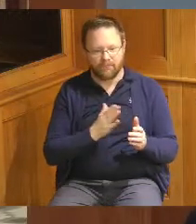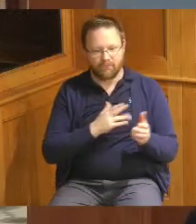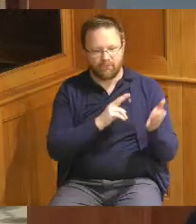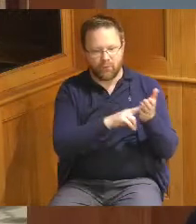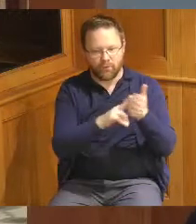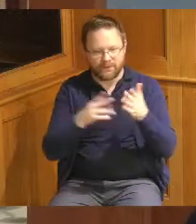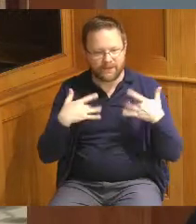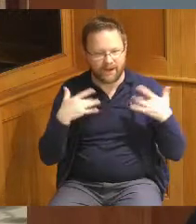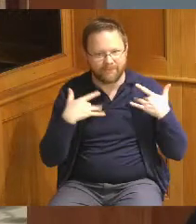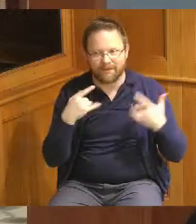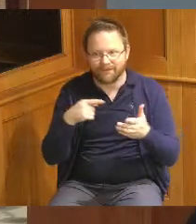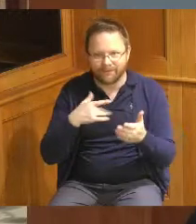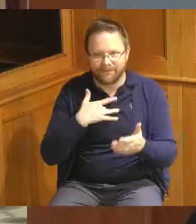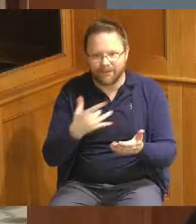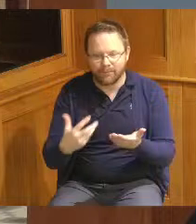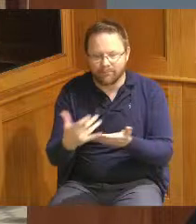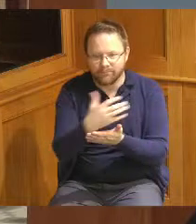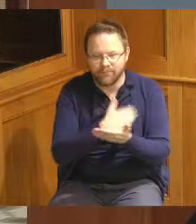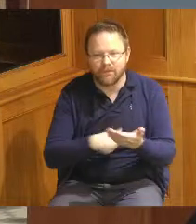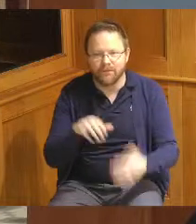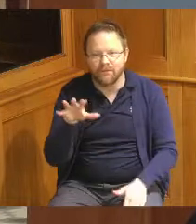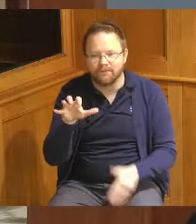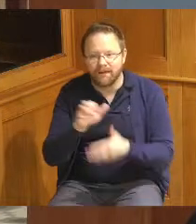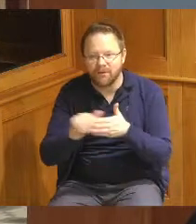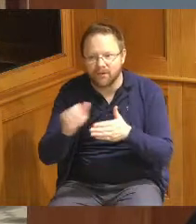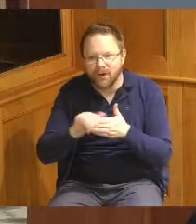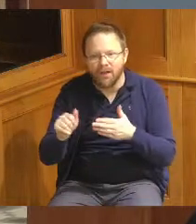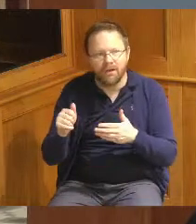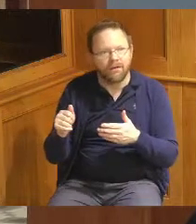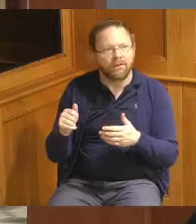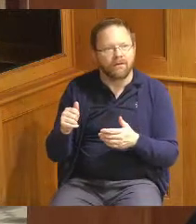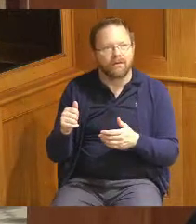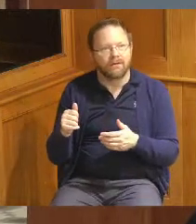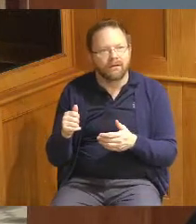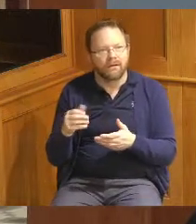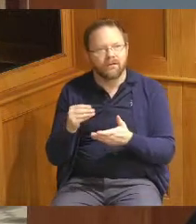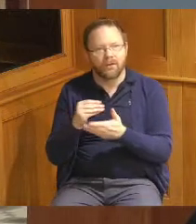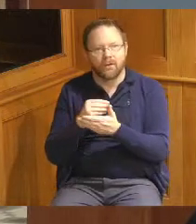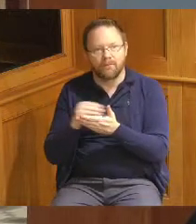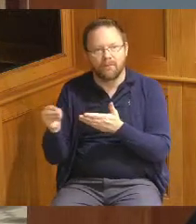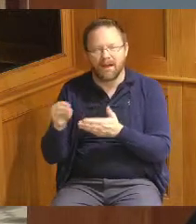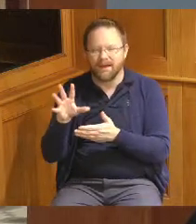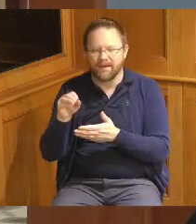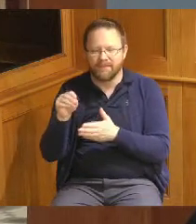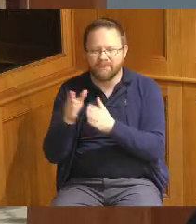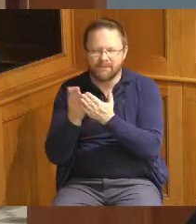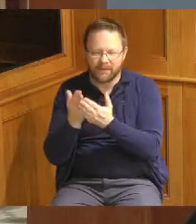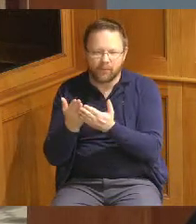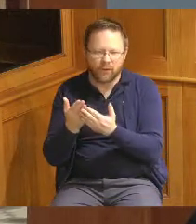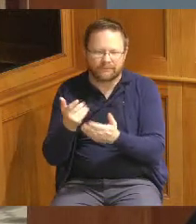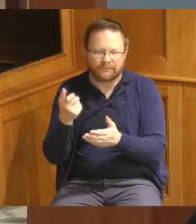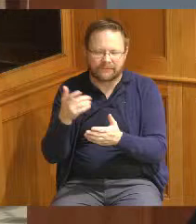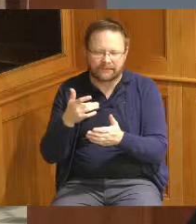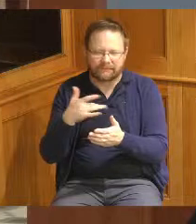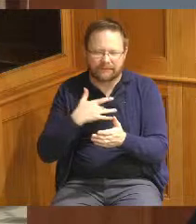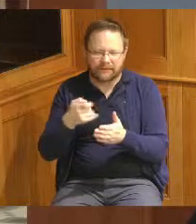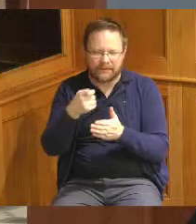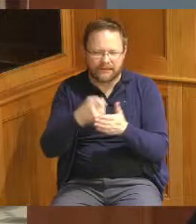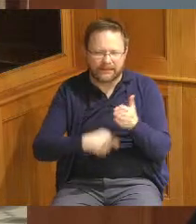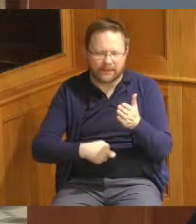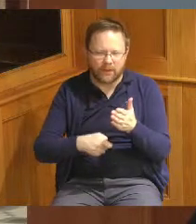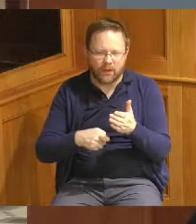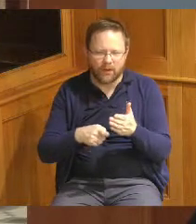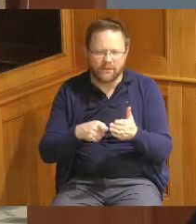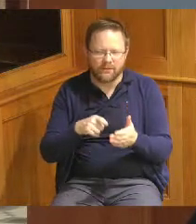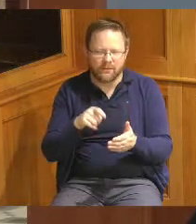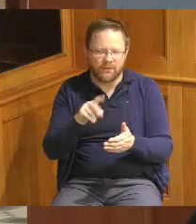signings. So if they've purchased 50 books, right, and they purchase them at author copy price, which is about $2.30 on Amazon. They purchase